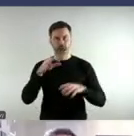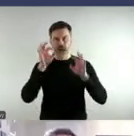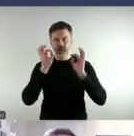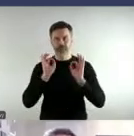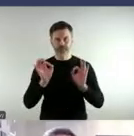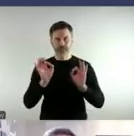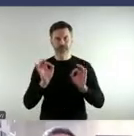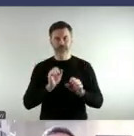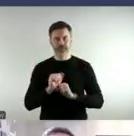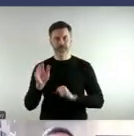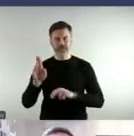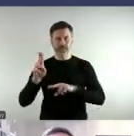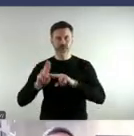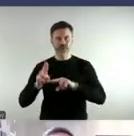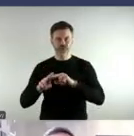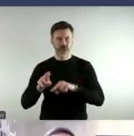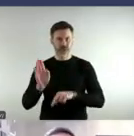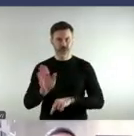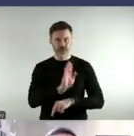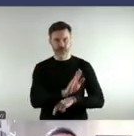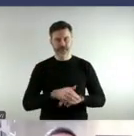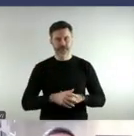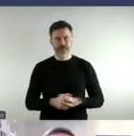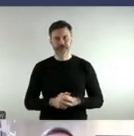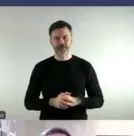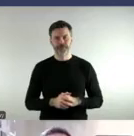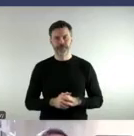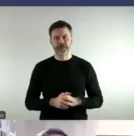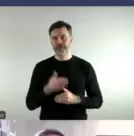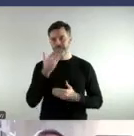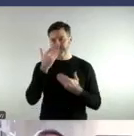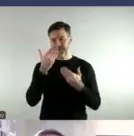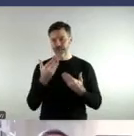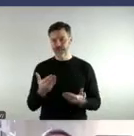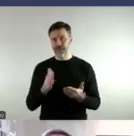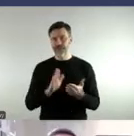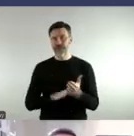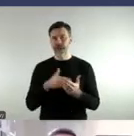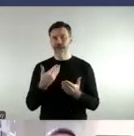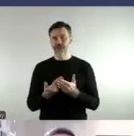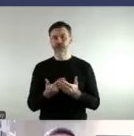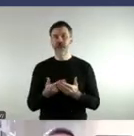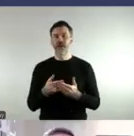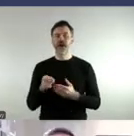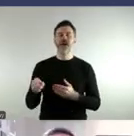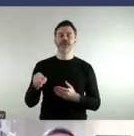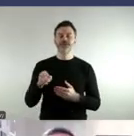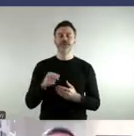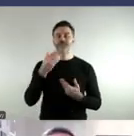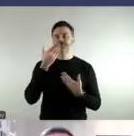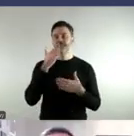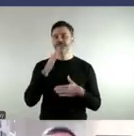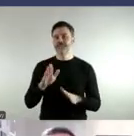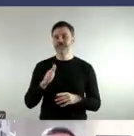So we're very well prepared, very well equipped fire service compared to our needs. This is an example of the